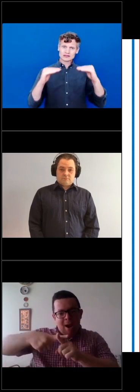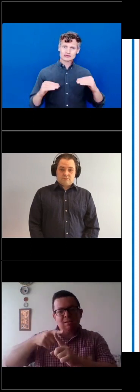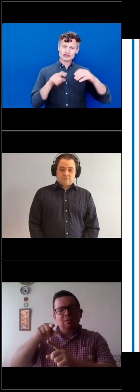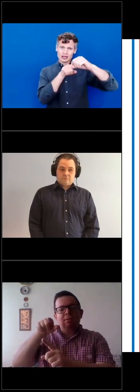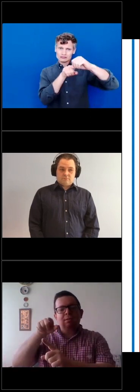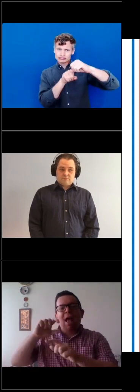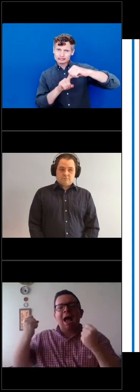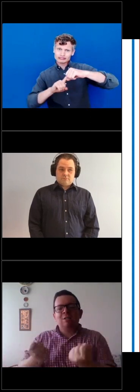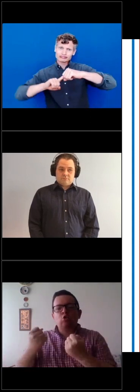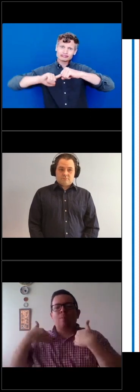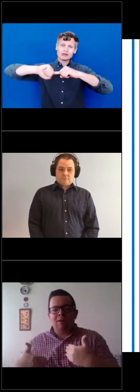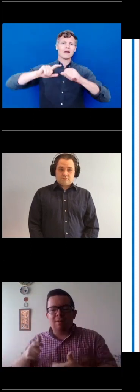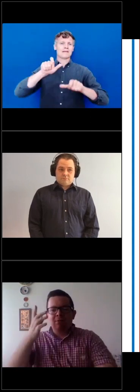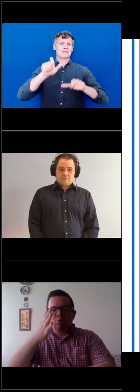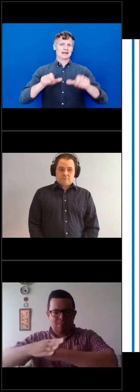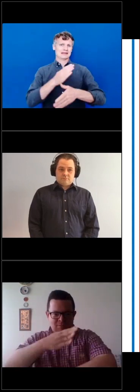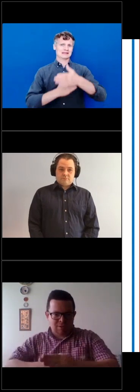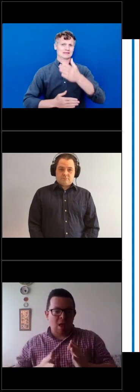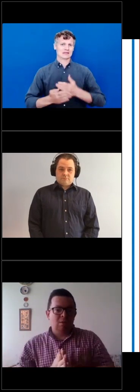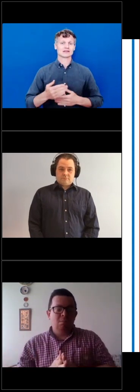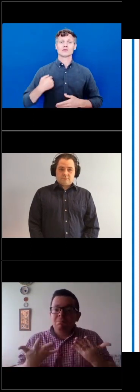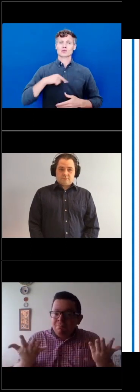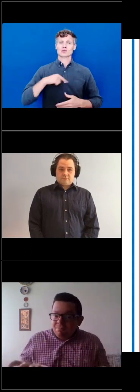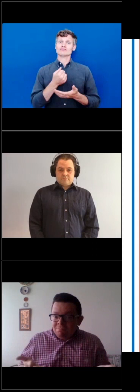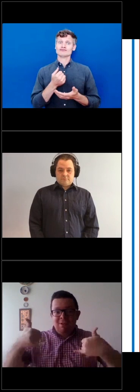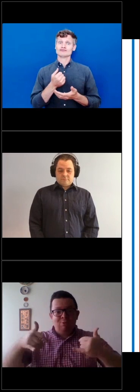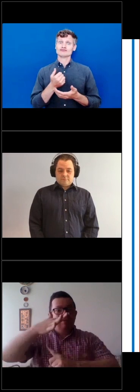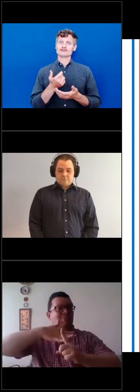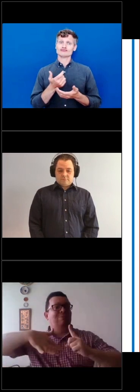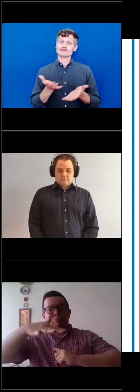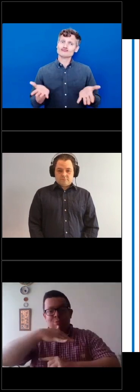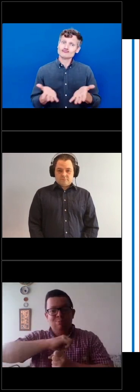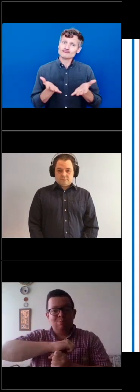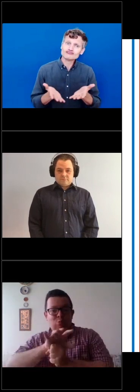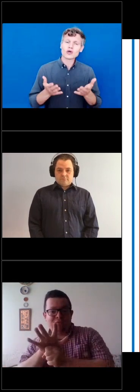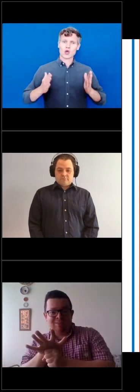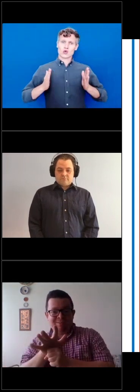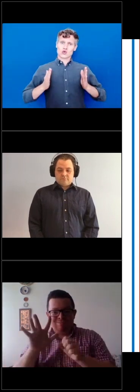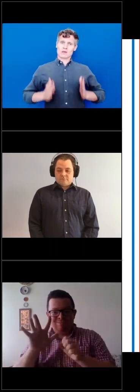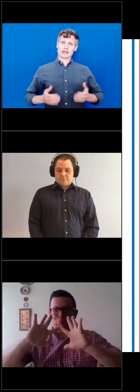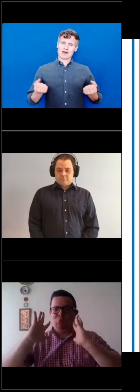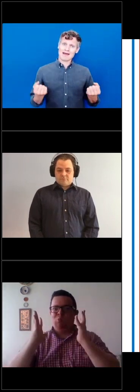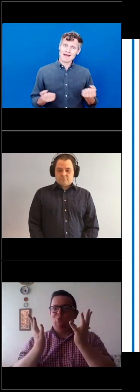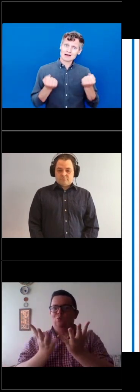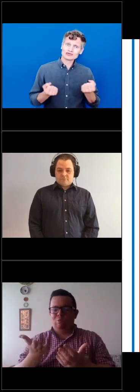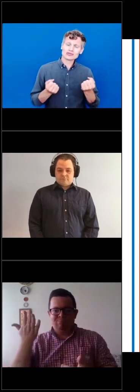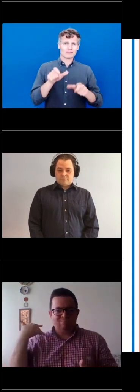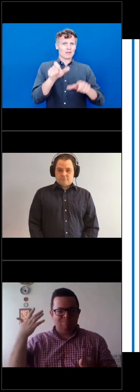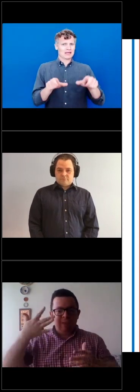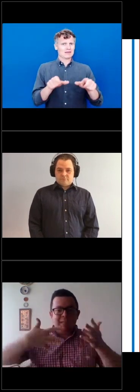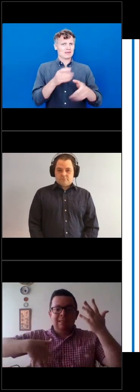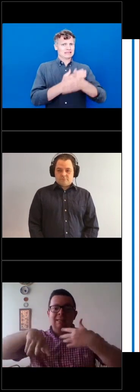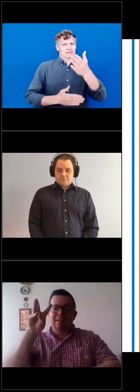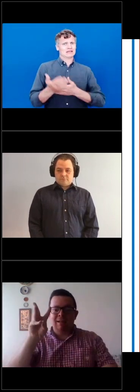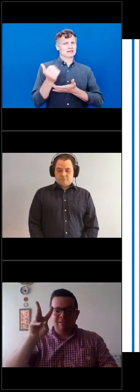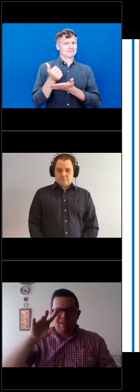the humanitarian action for human rights for the people with disabilities. And this time I'm going to talk about